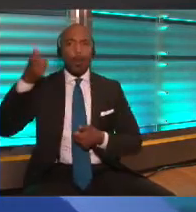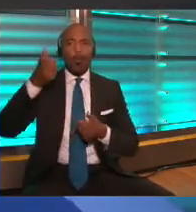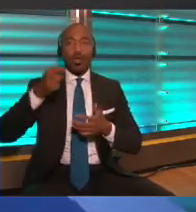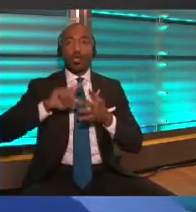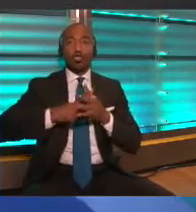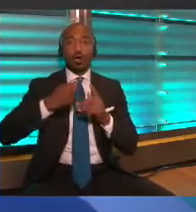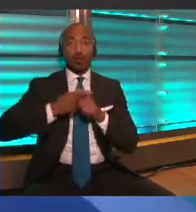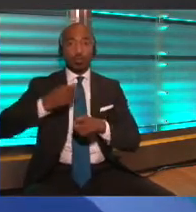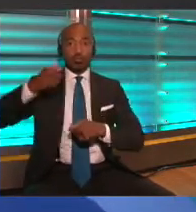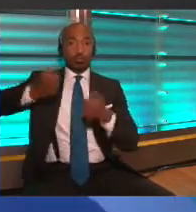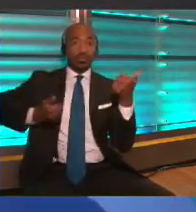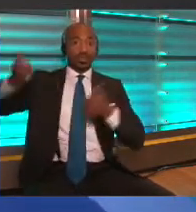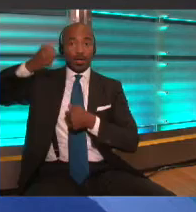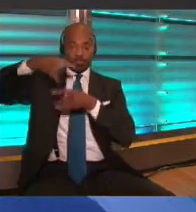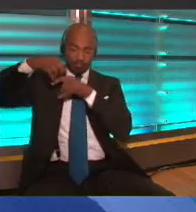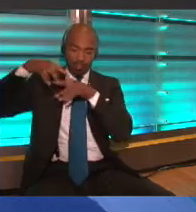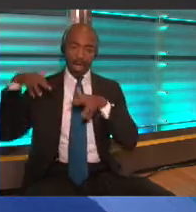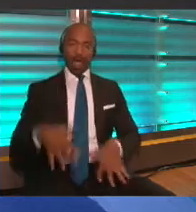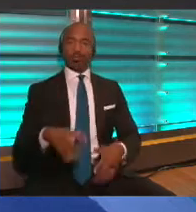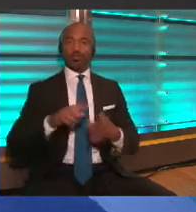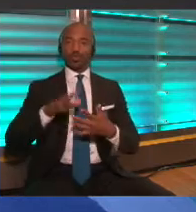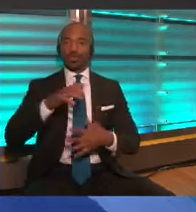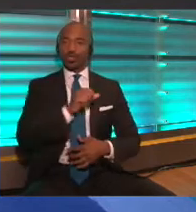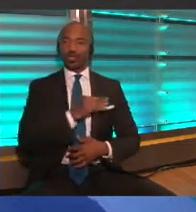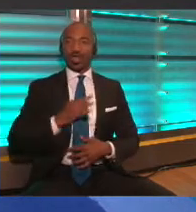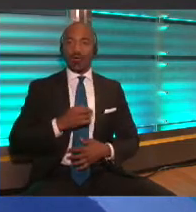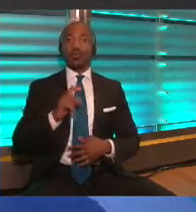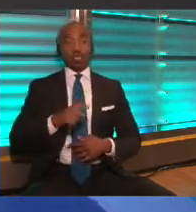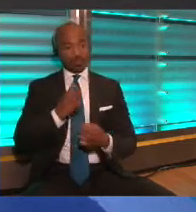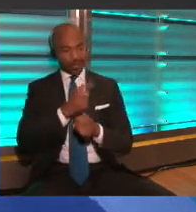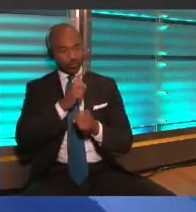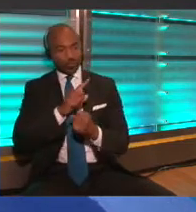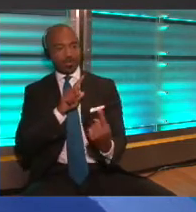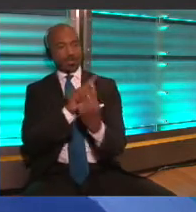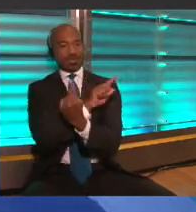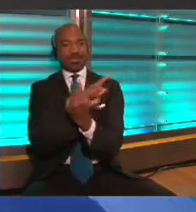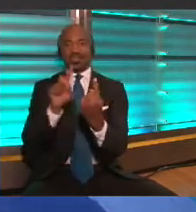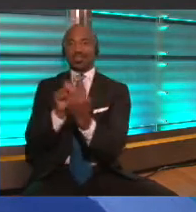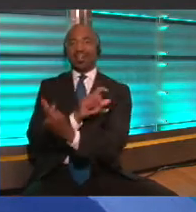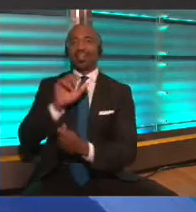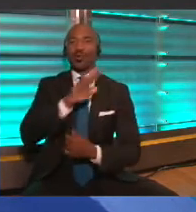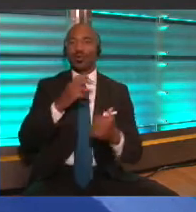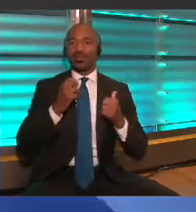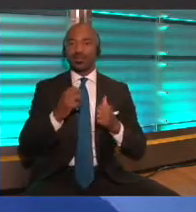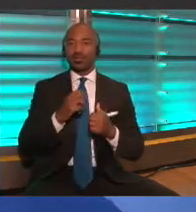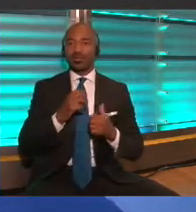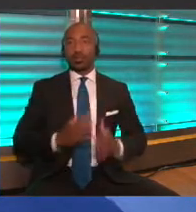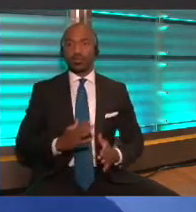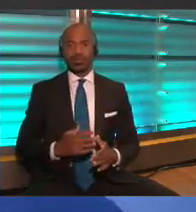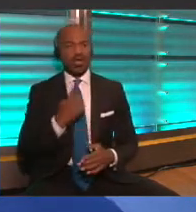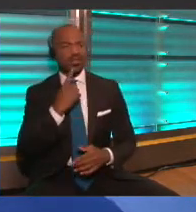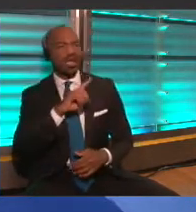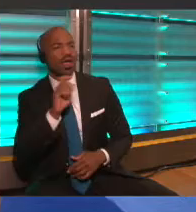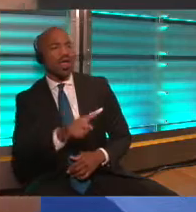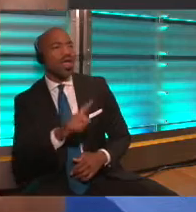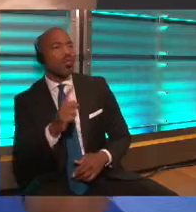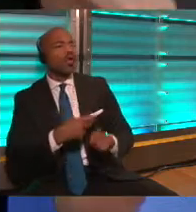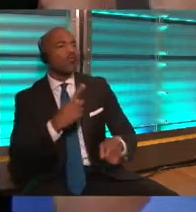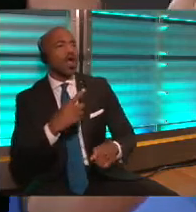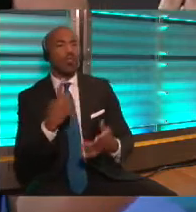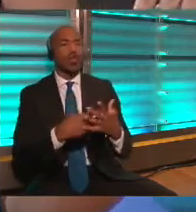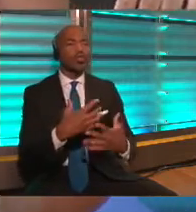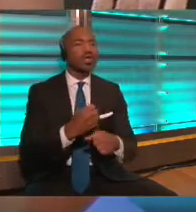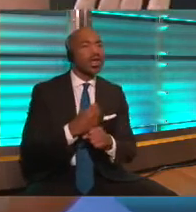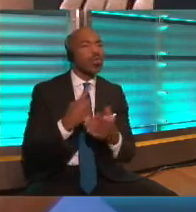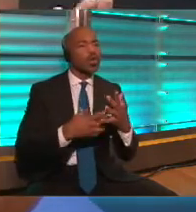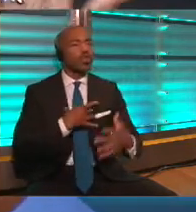from the top, and you need to spend time talking to your customers personally. When I meet customers in the store, I ask them, where are you from? You know, what are you getting? What do you like? What do you